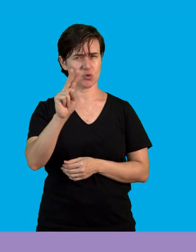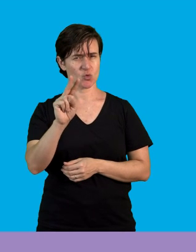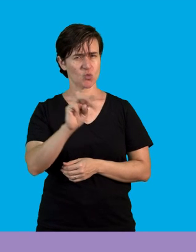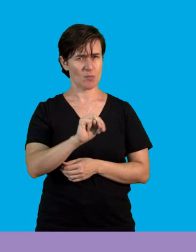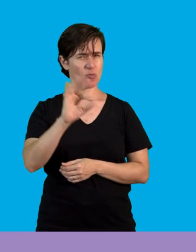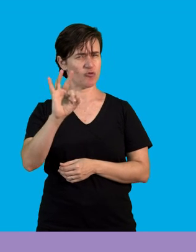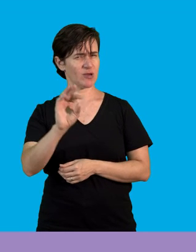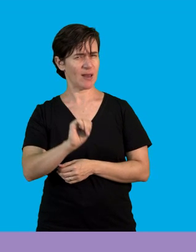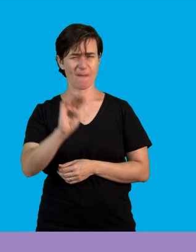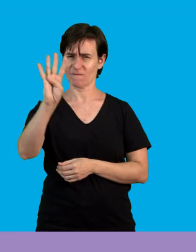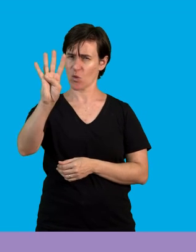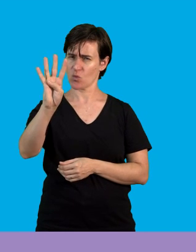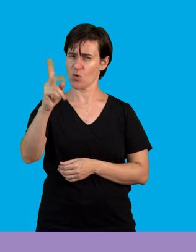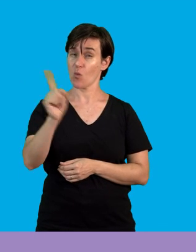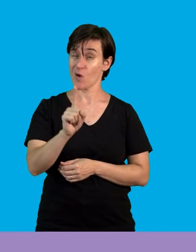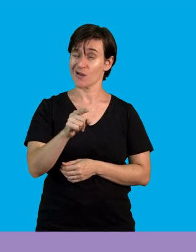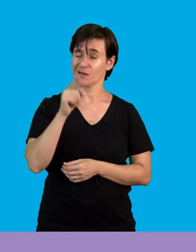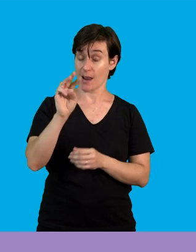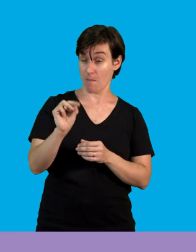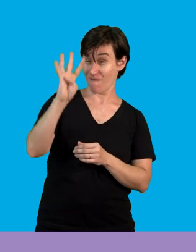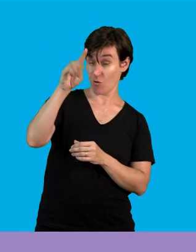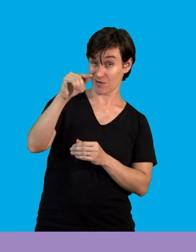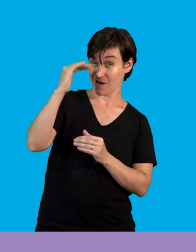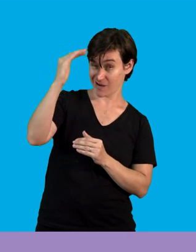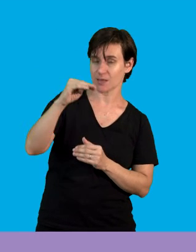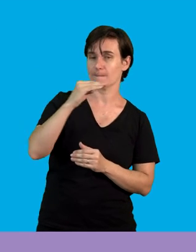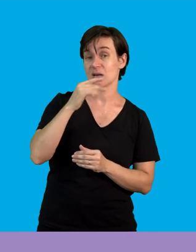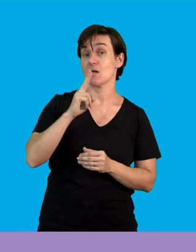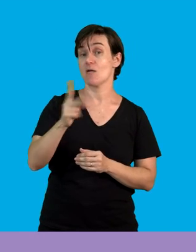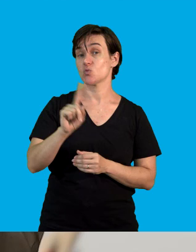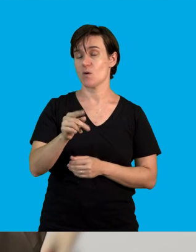we have an exponent 4. So our answer then becomes 4 again.